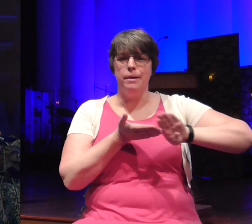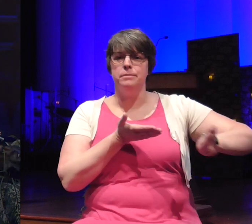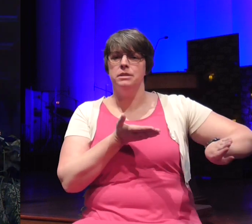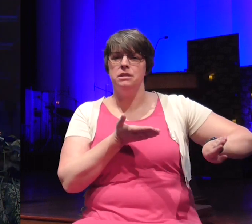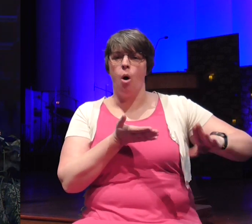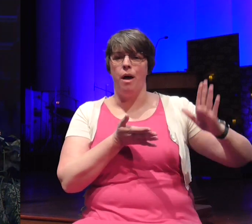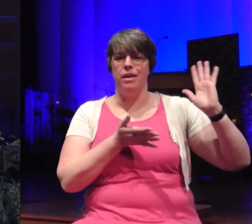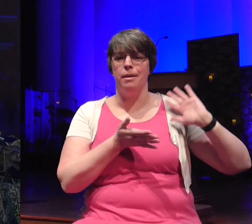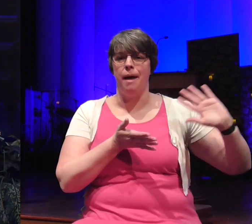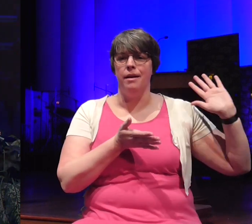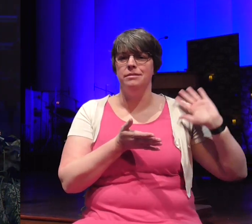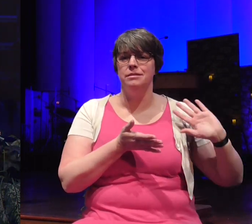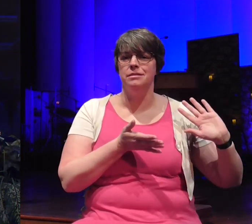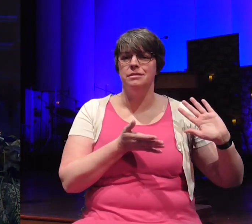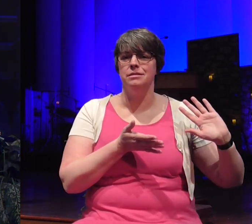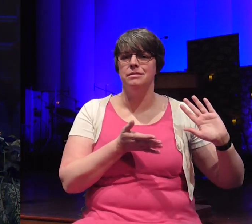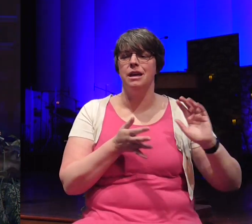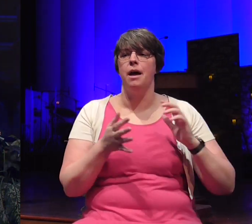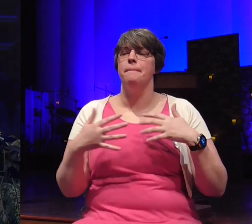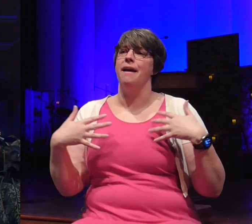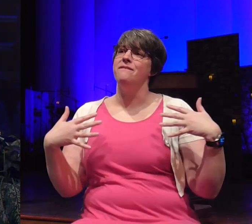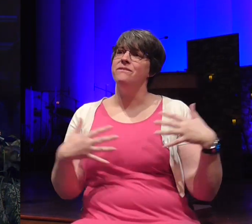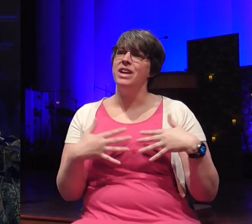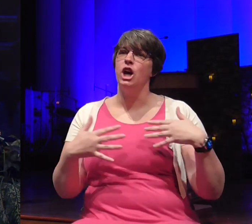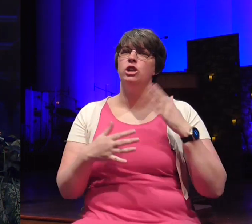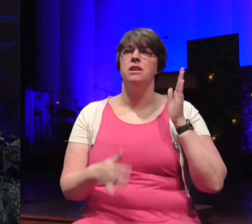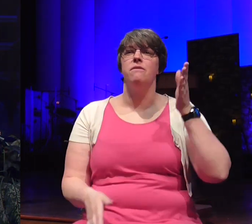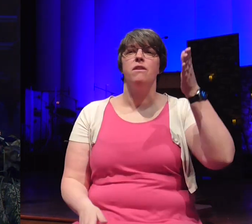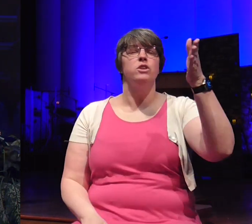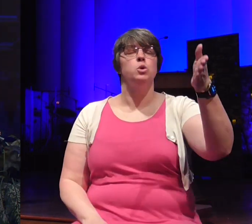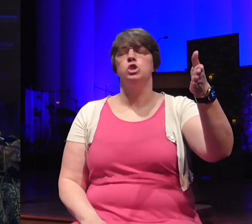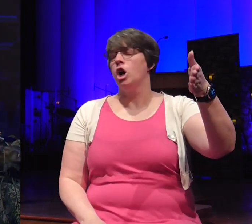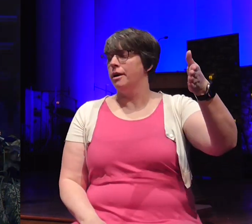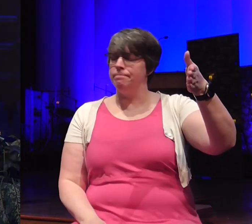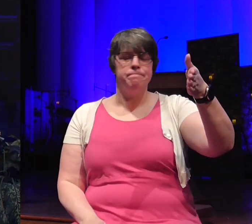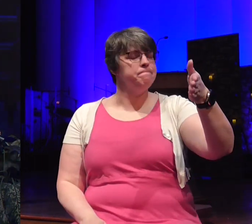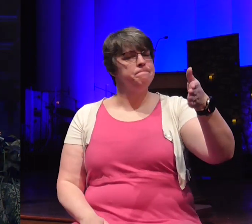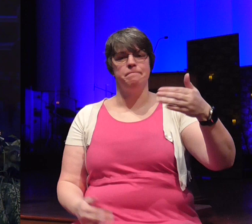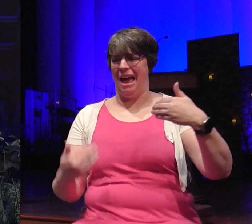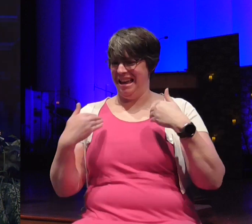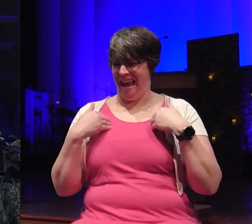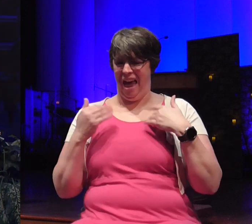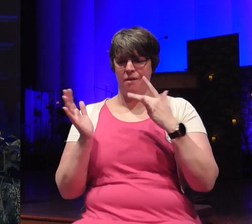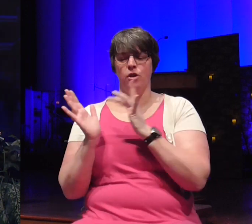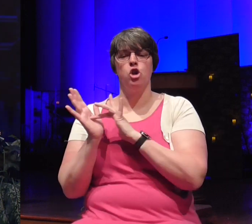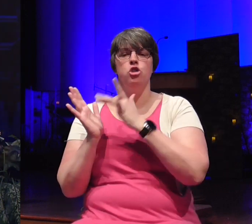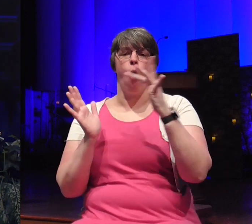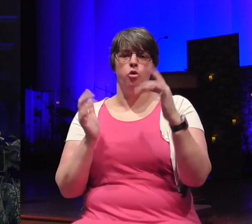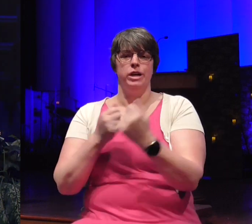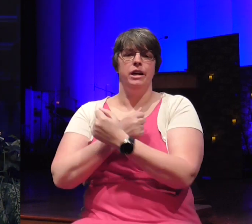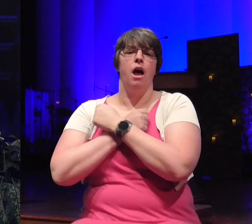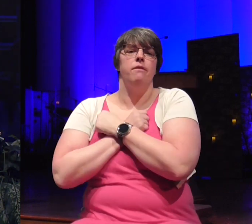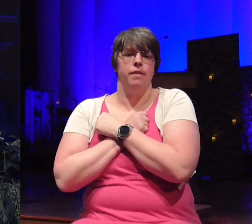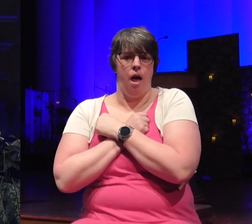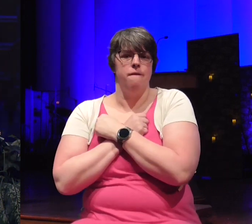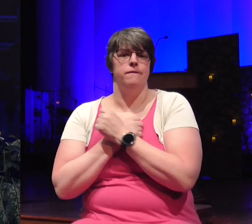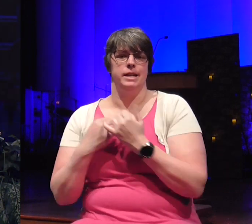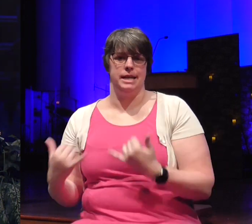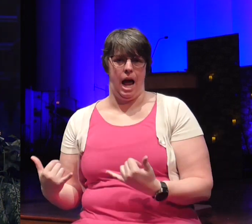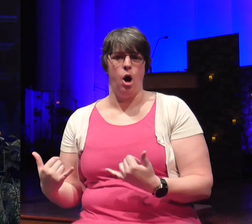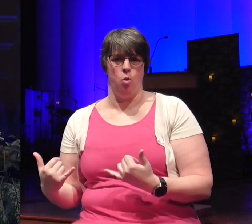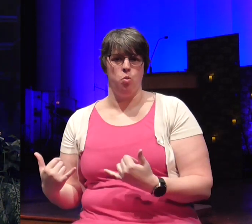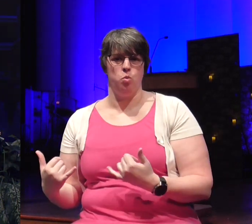easing the fears of the future and bringing me into the glory of love now. And to it I